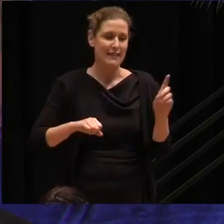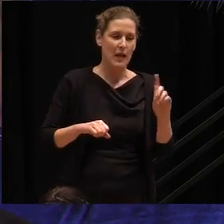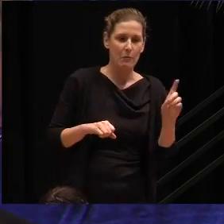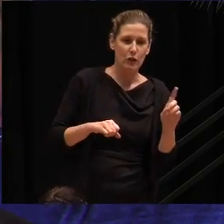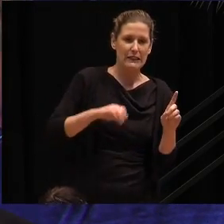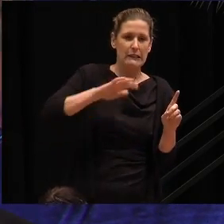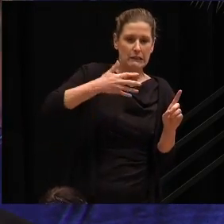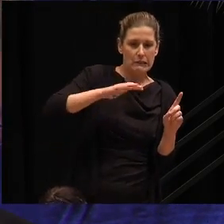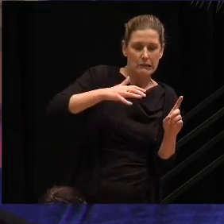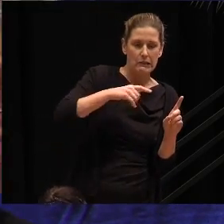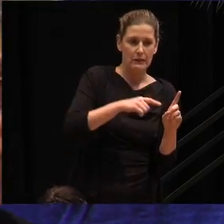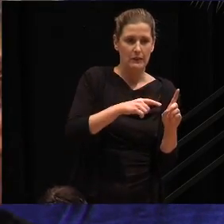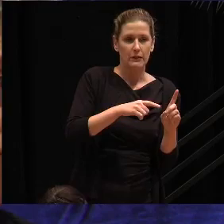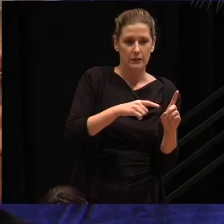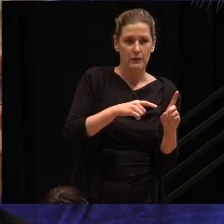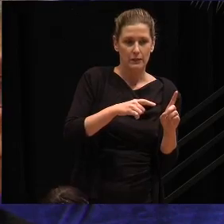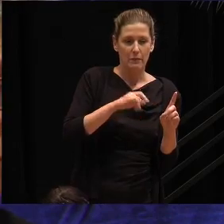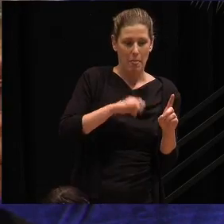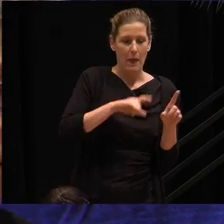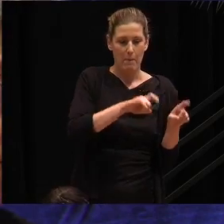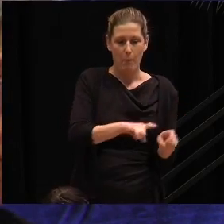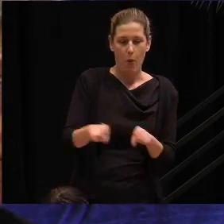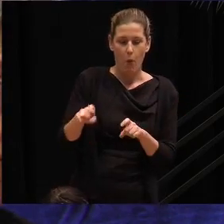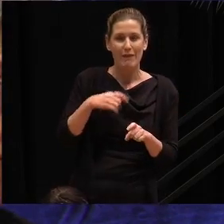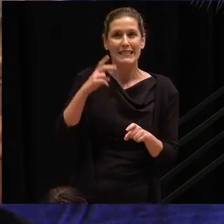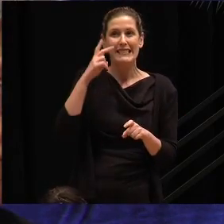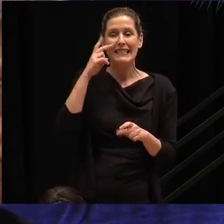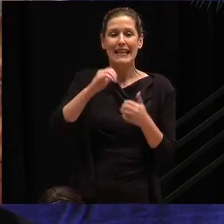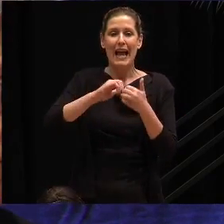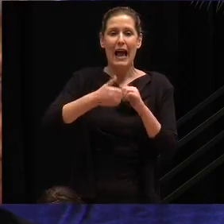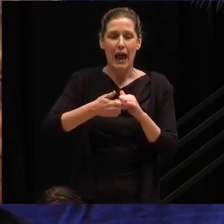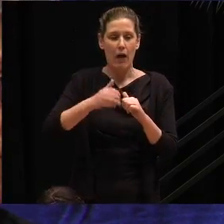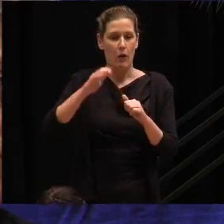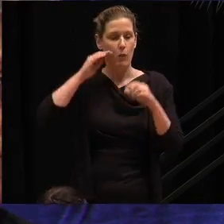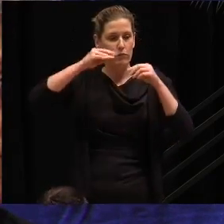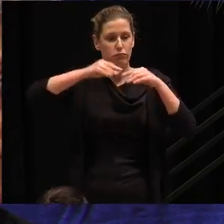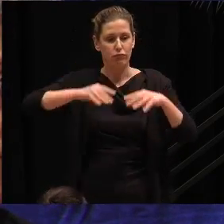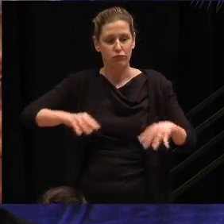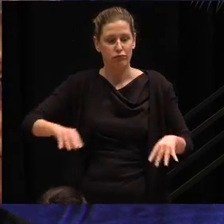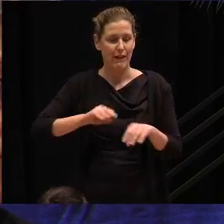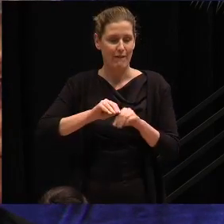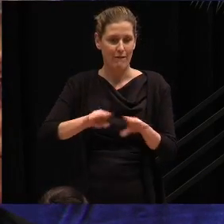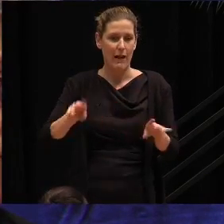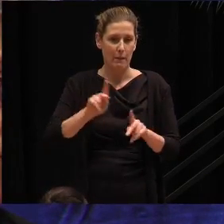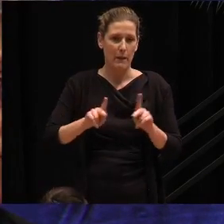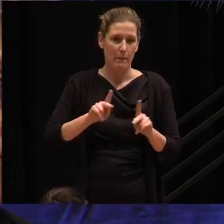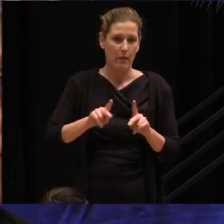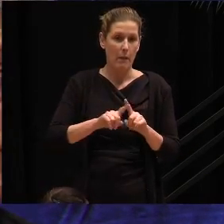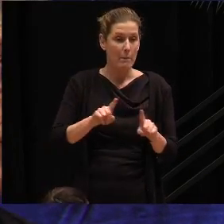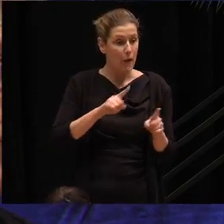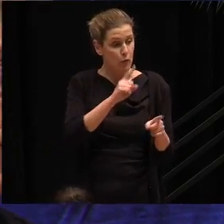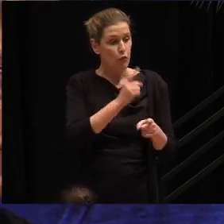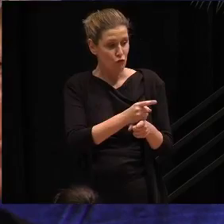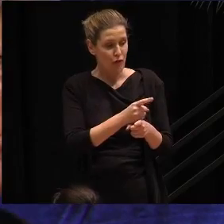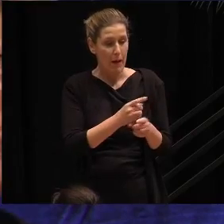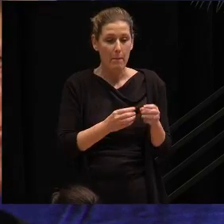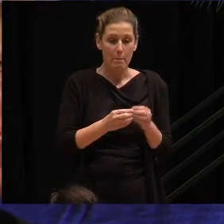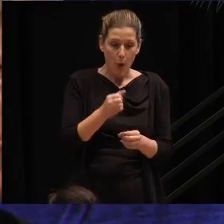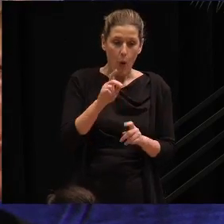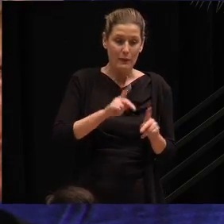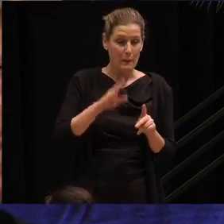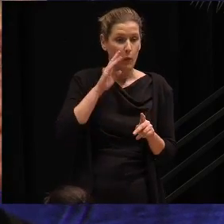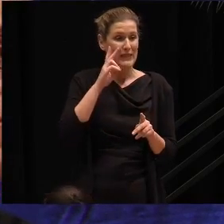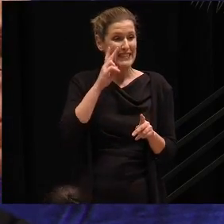Democrats are not there yet with us. So we have to wait to see how it actually trickles down. But you're right, Brandon. Most of the people will see a tax